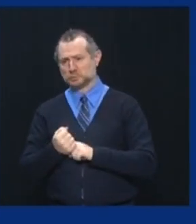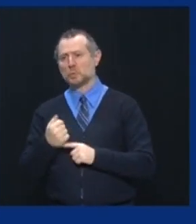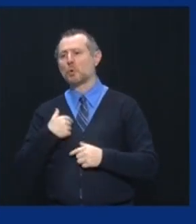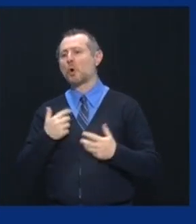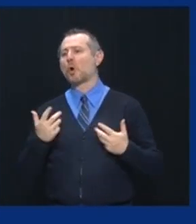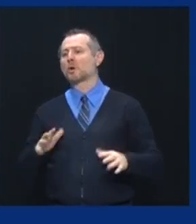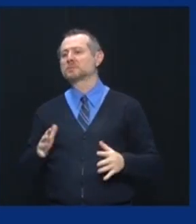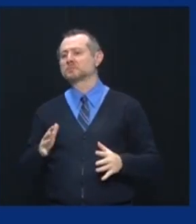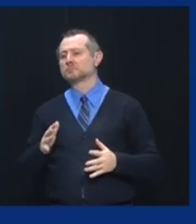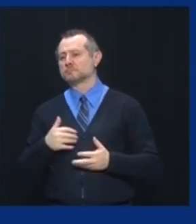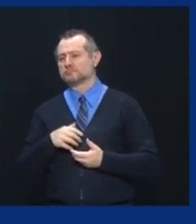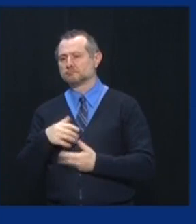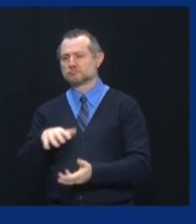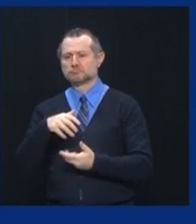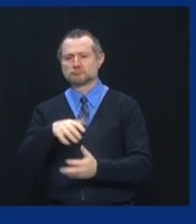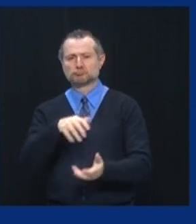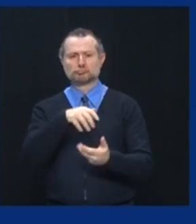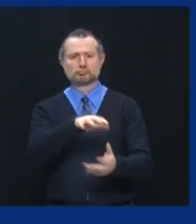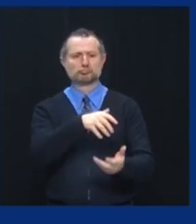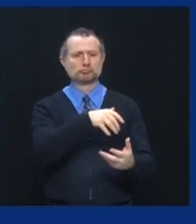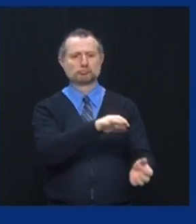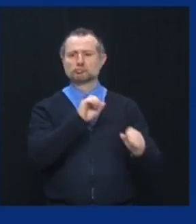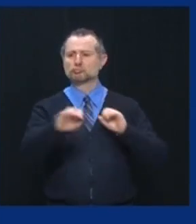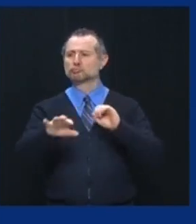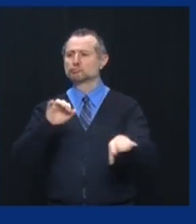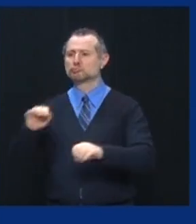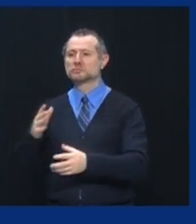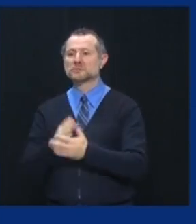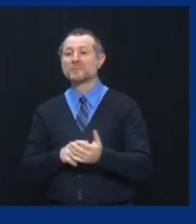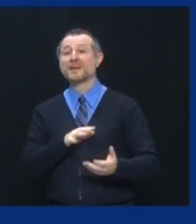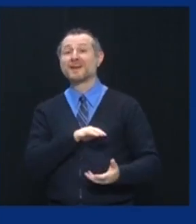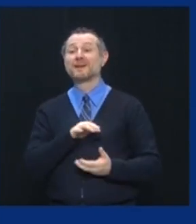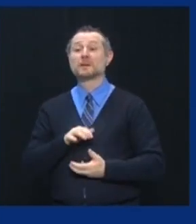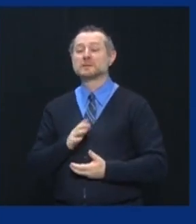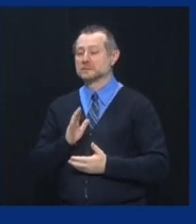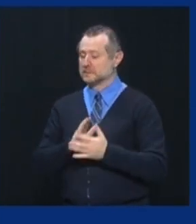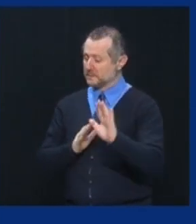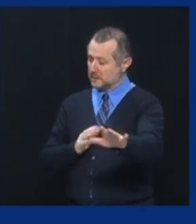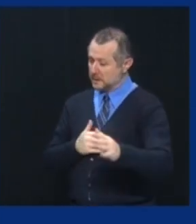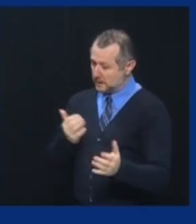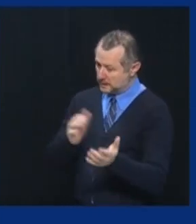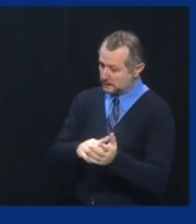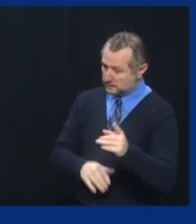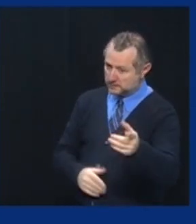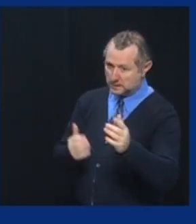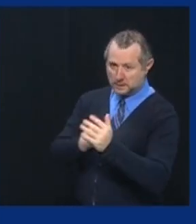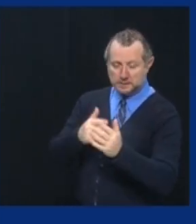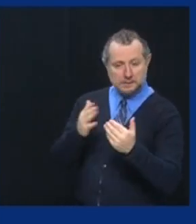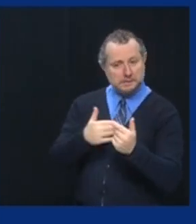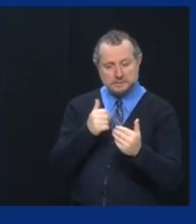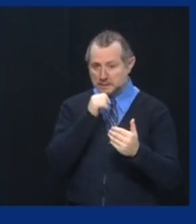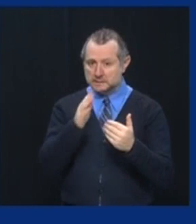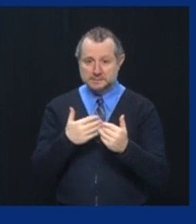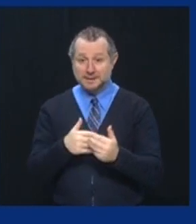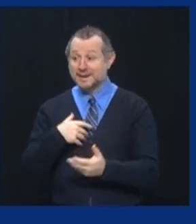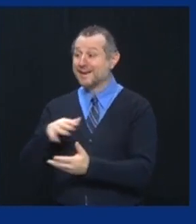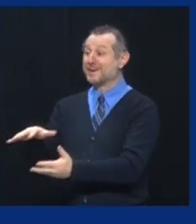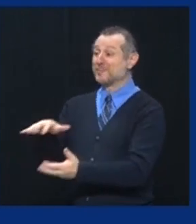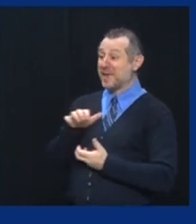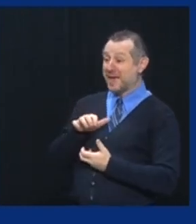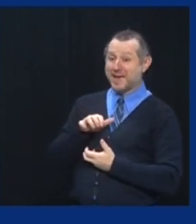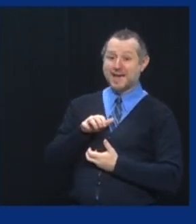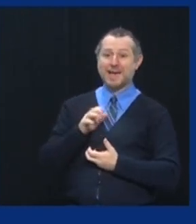all the hospitals. And again, as I said before, it's hard to get it back. But if a hospital calls up